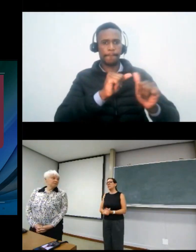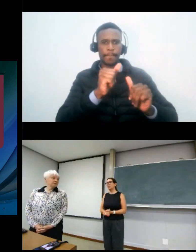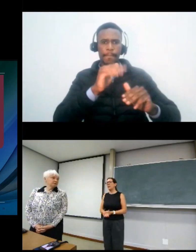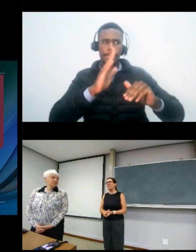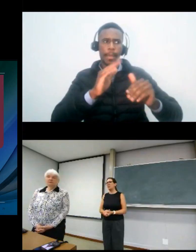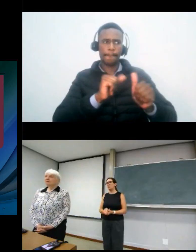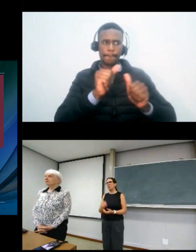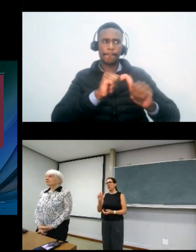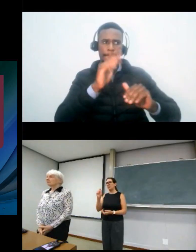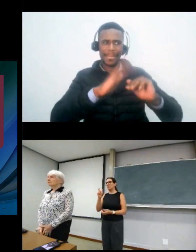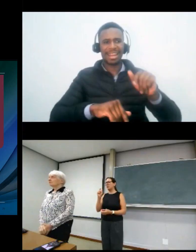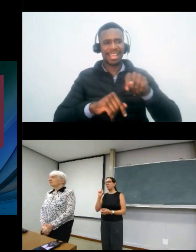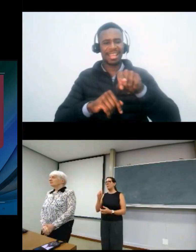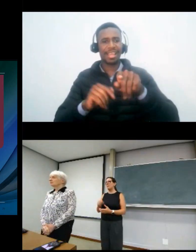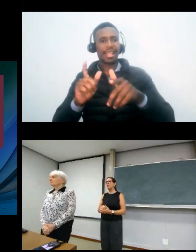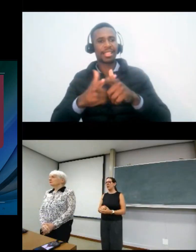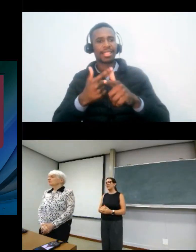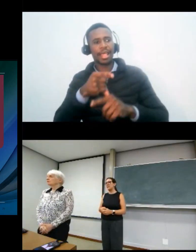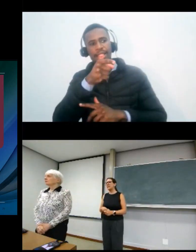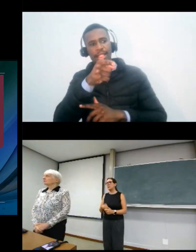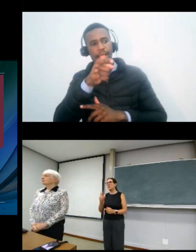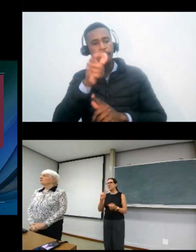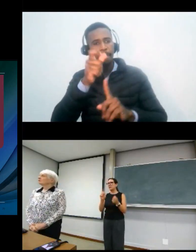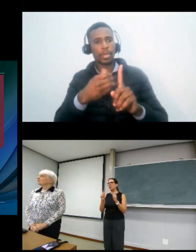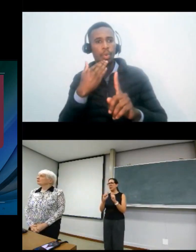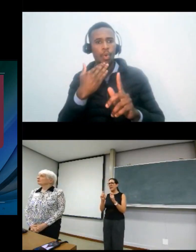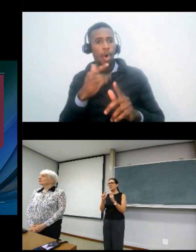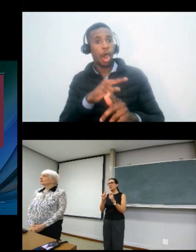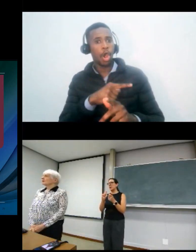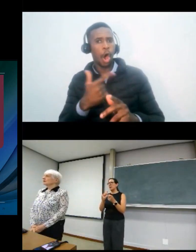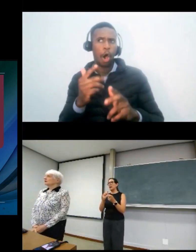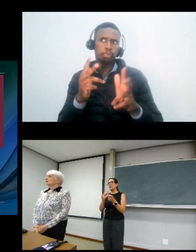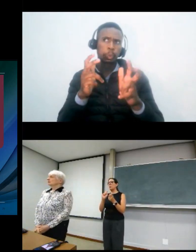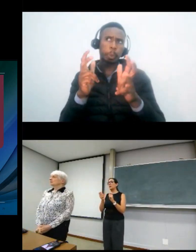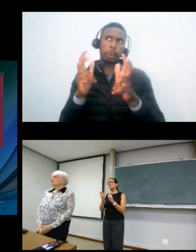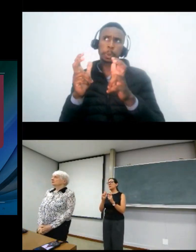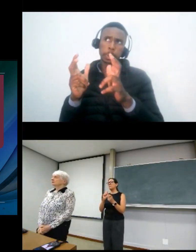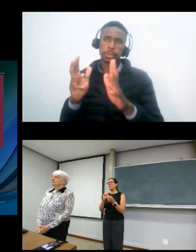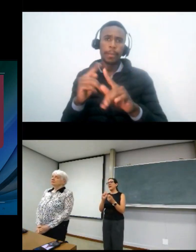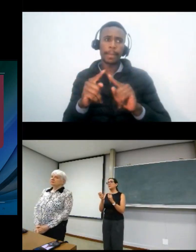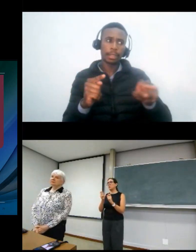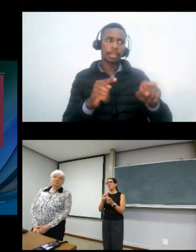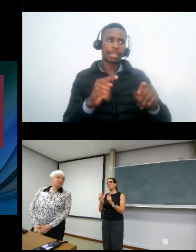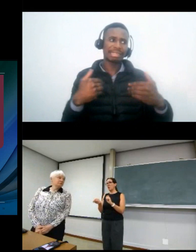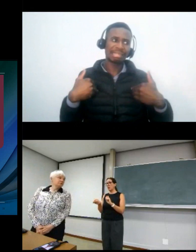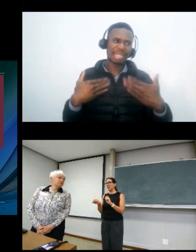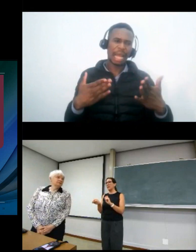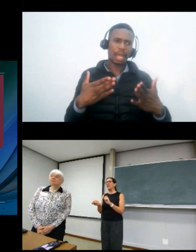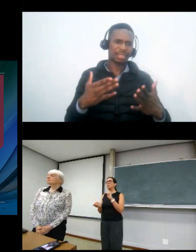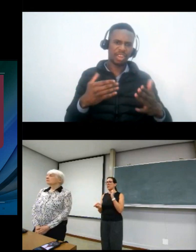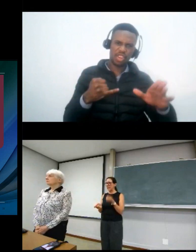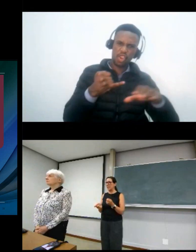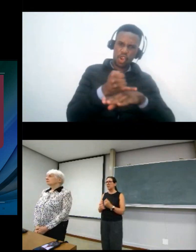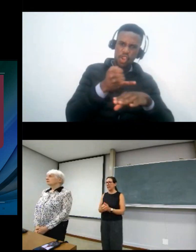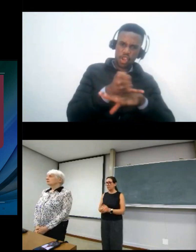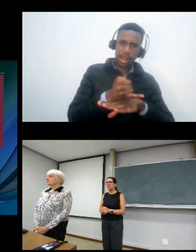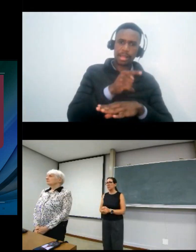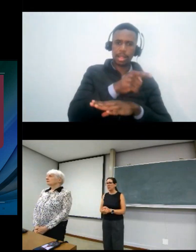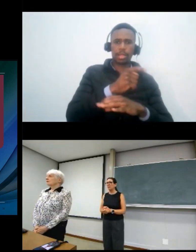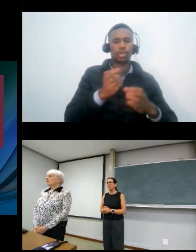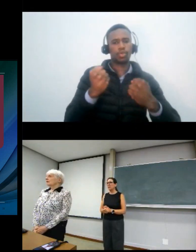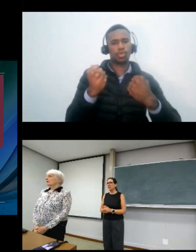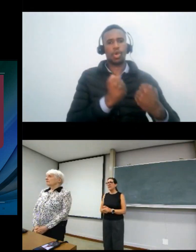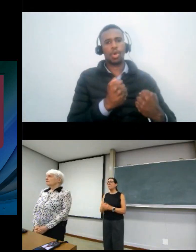I would have to look at the paper to work out, to remember what the stats, but we did look at what factor was stronger, and it was age